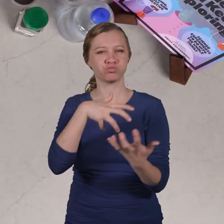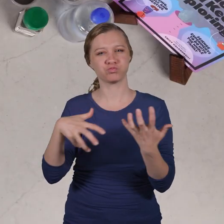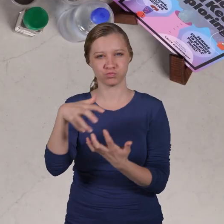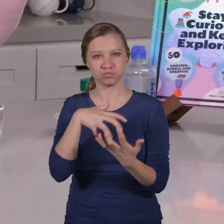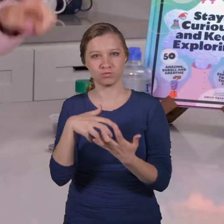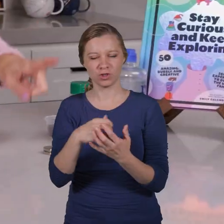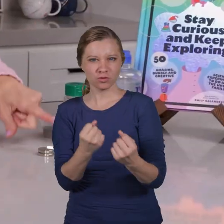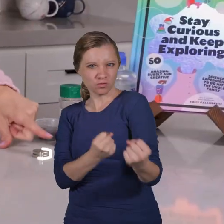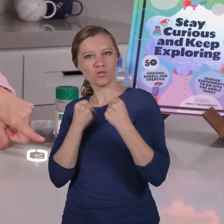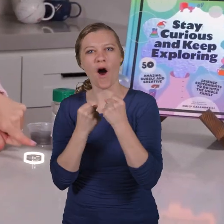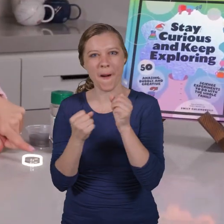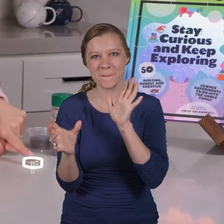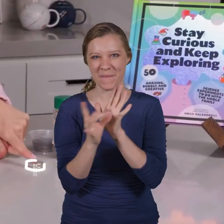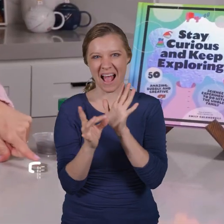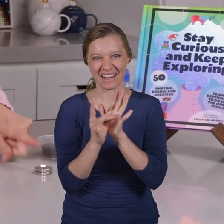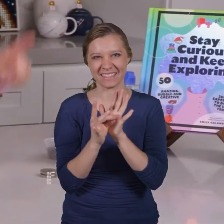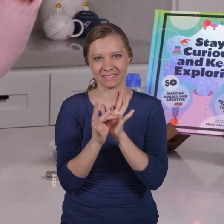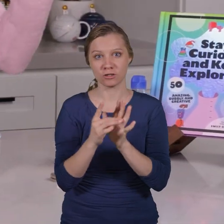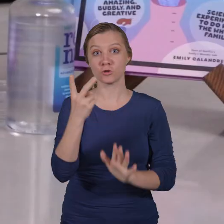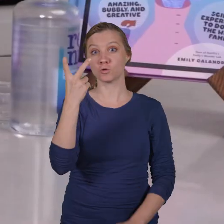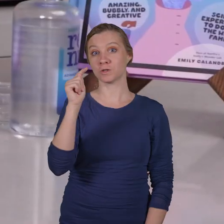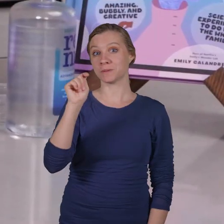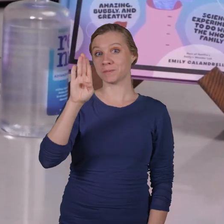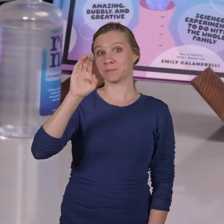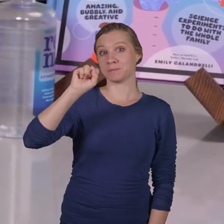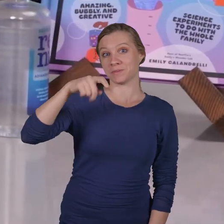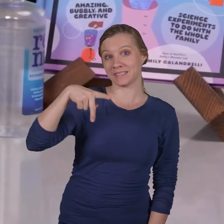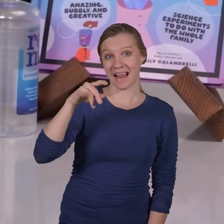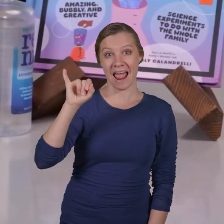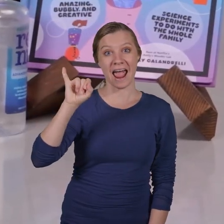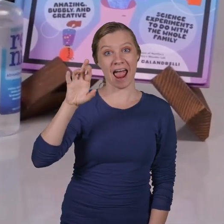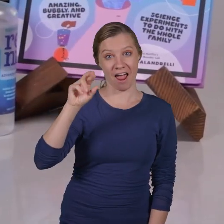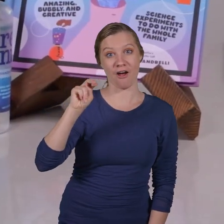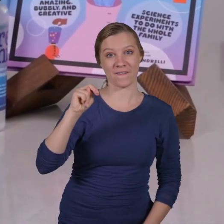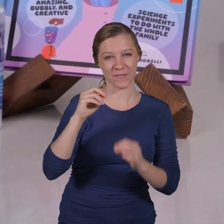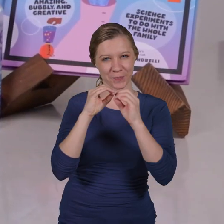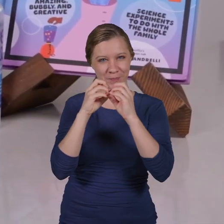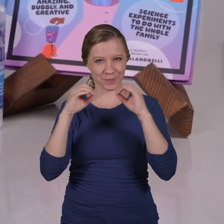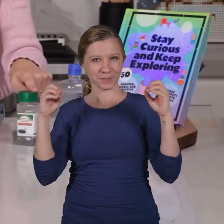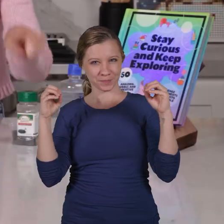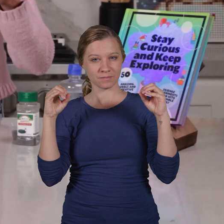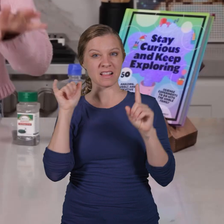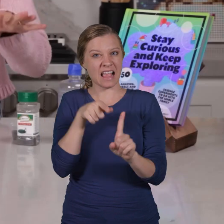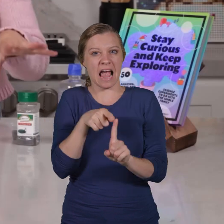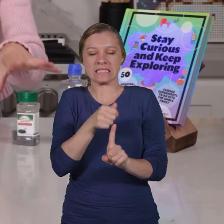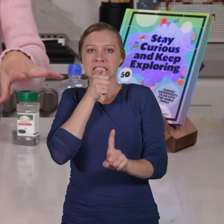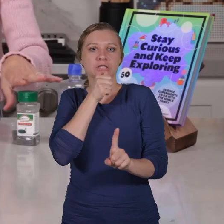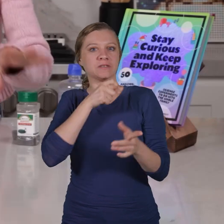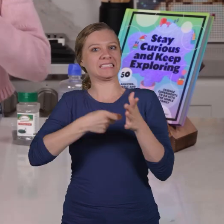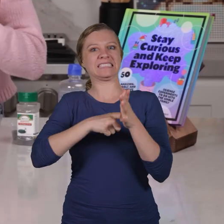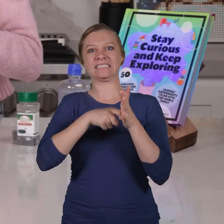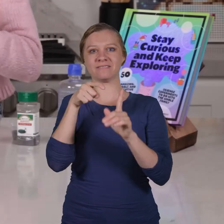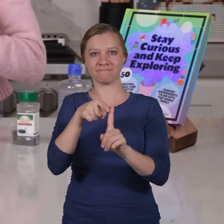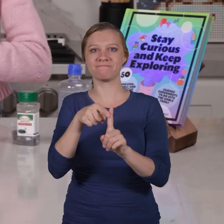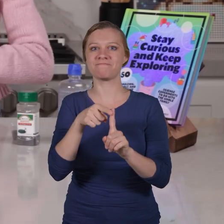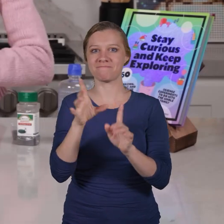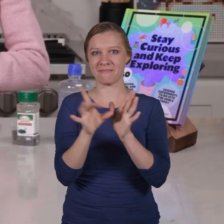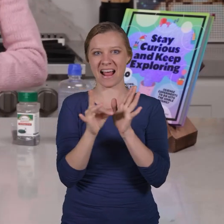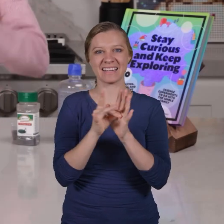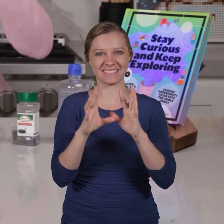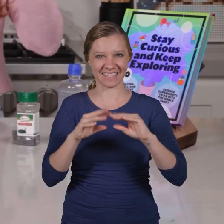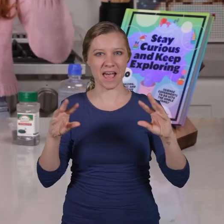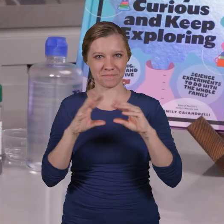it all in, a strong magnet, 2 tablespoons of iron filings, this is the secret to our